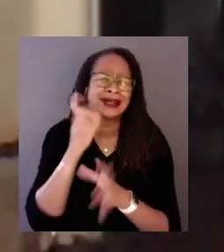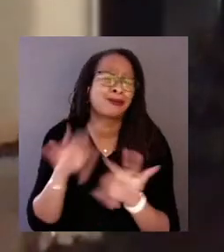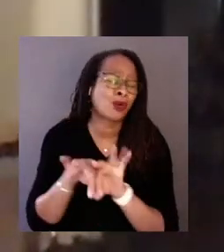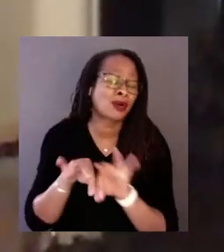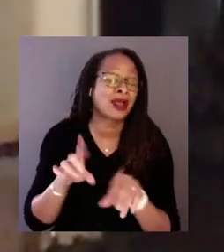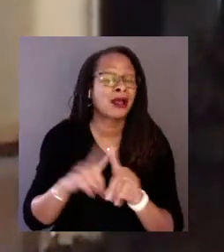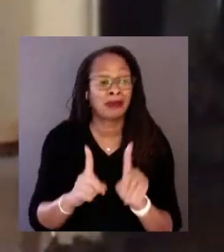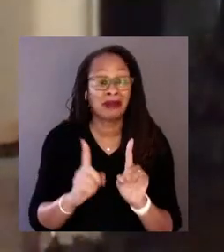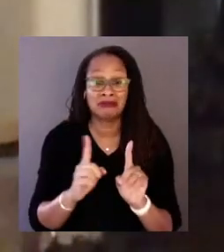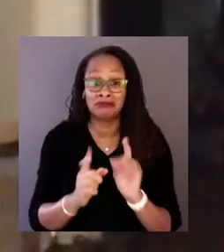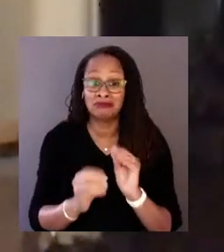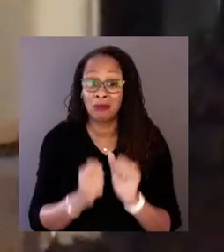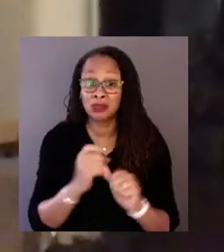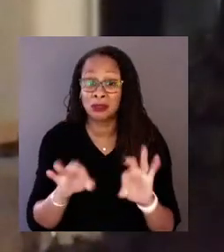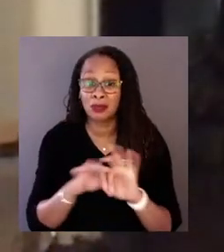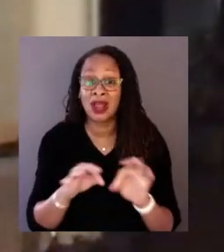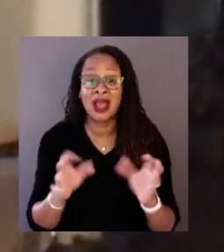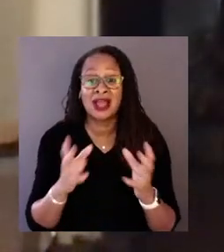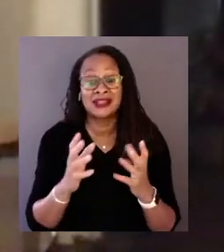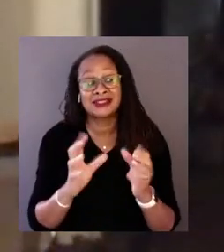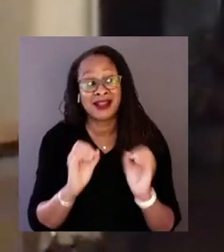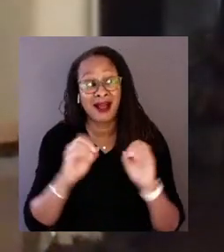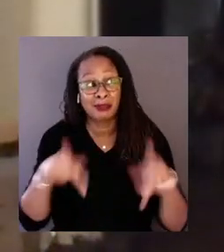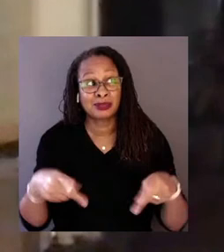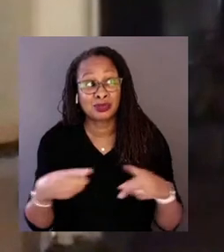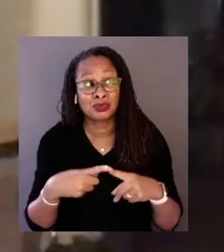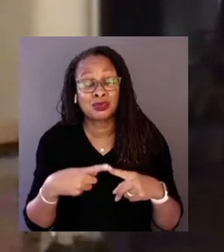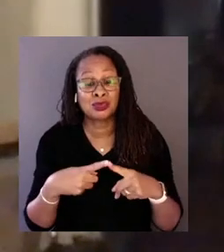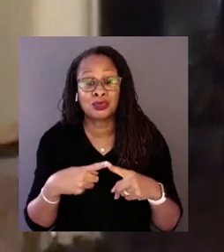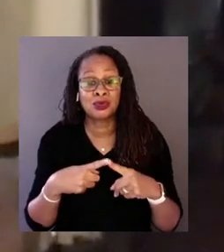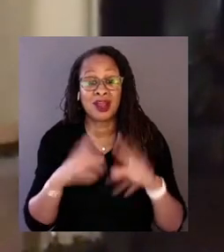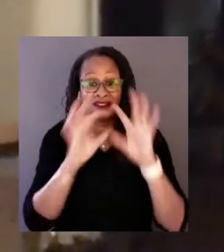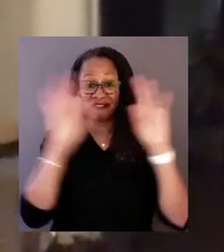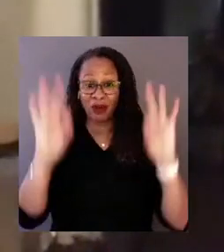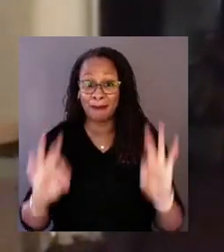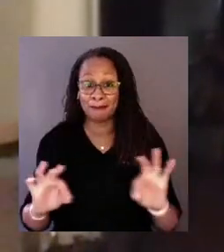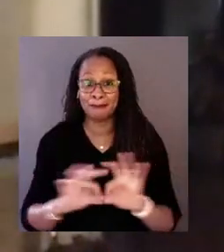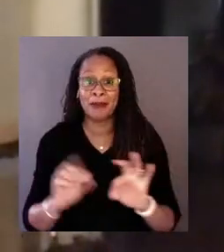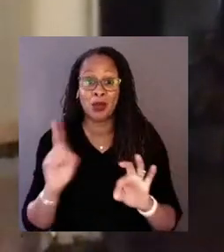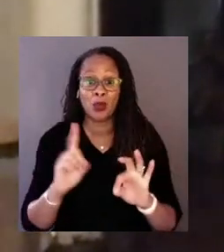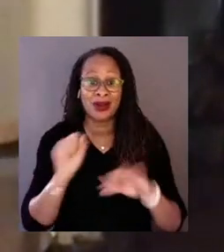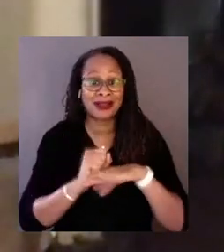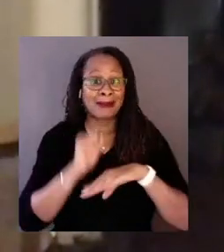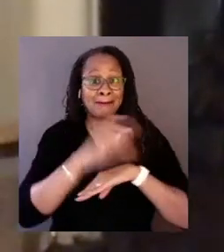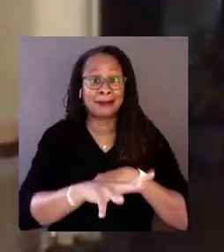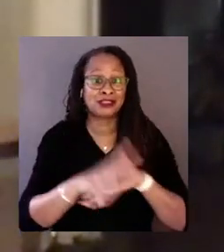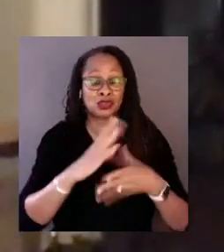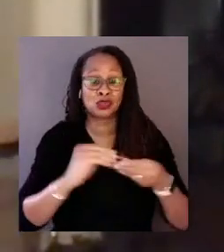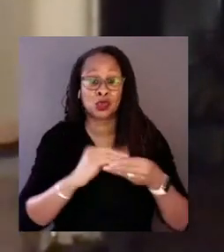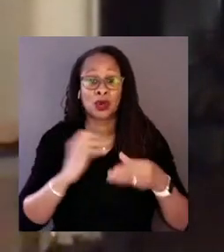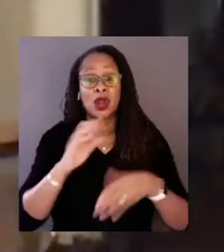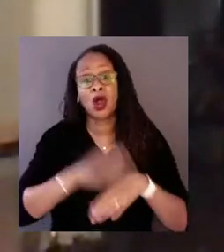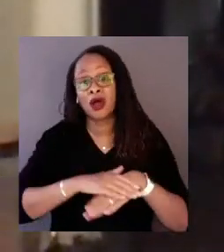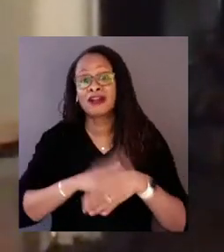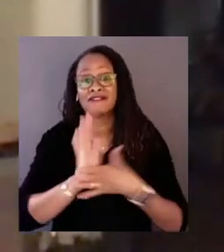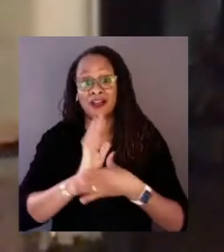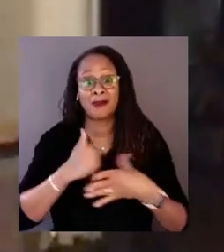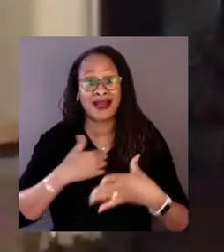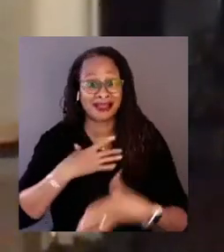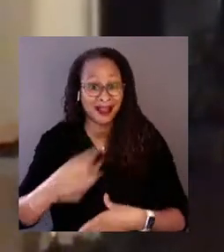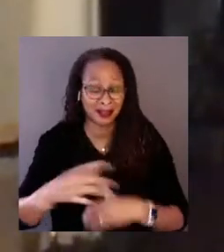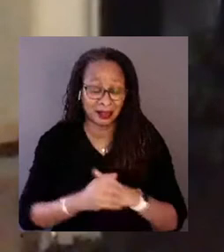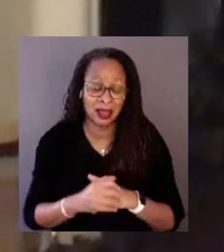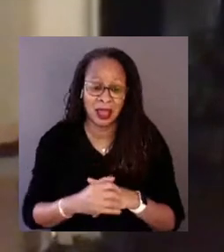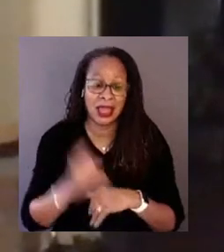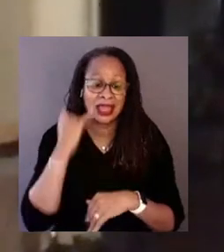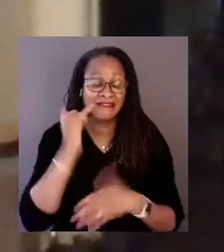is an opportunity, a frame to, through which I can pitch a story on a film that I like, right? Like if the film is,